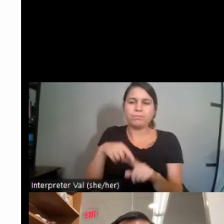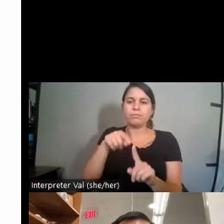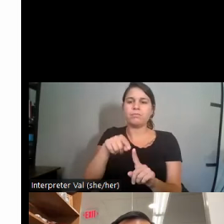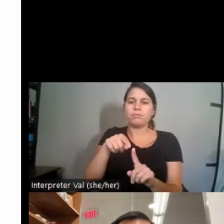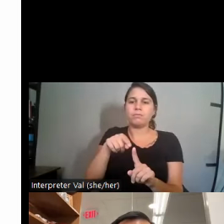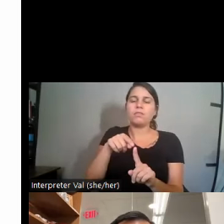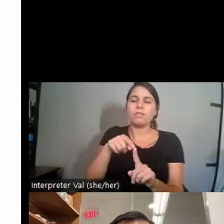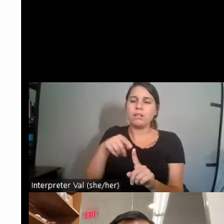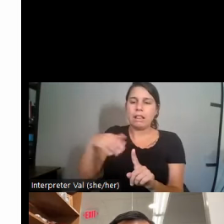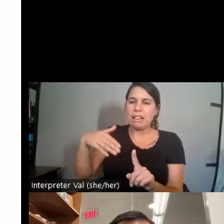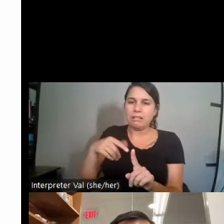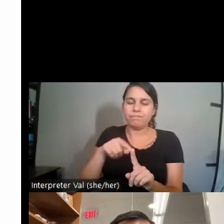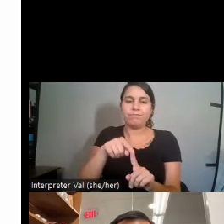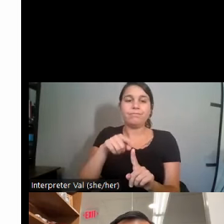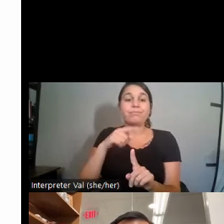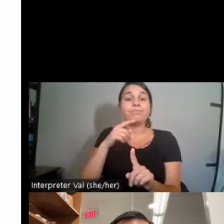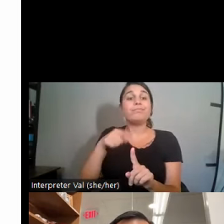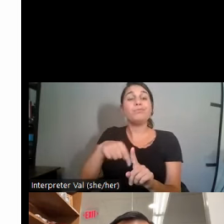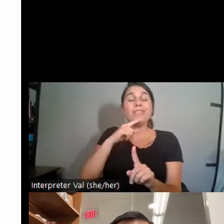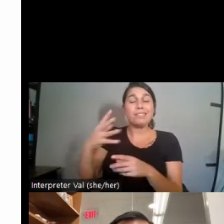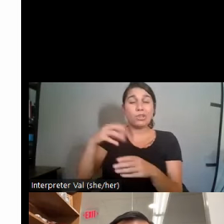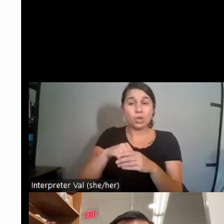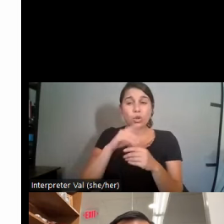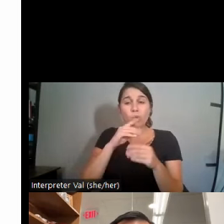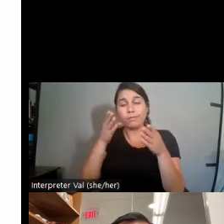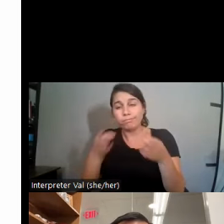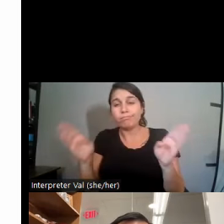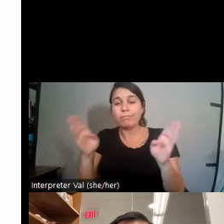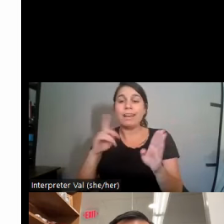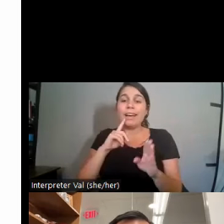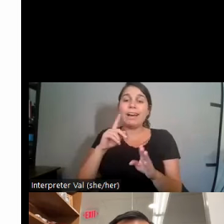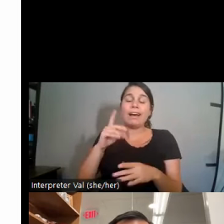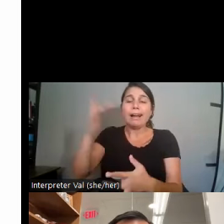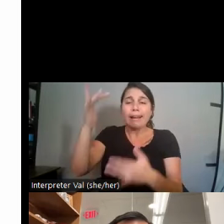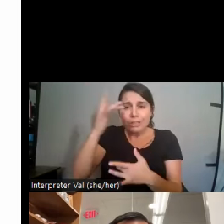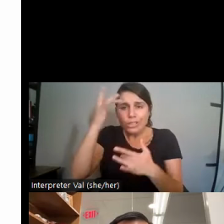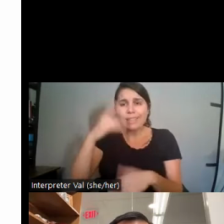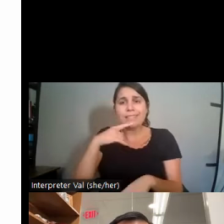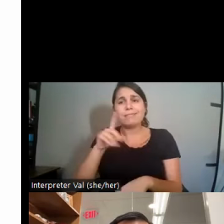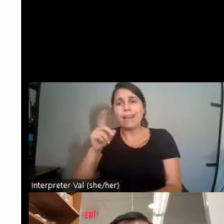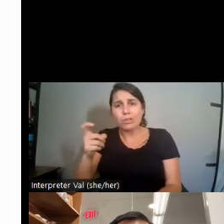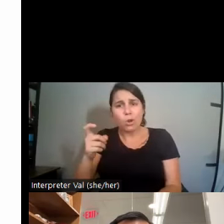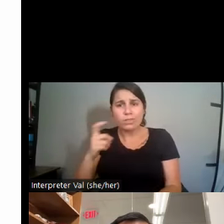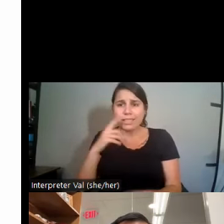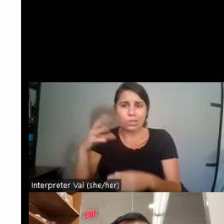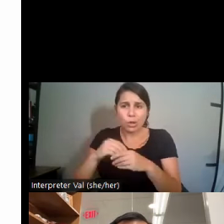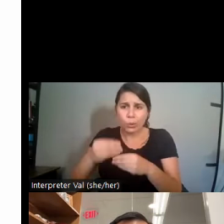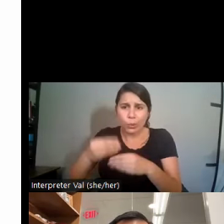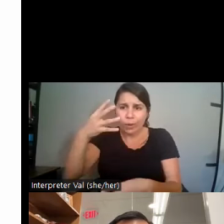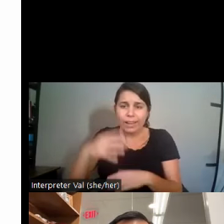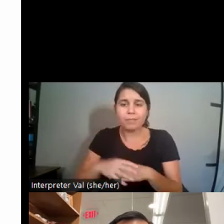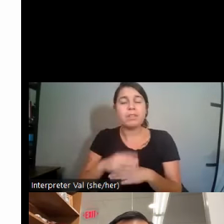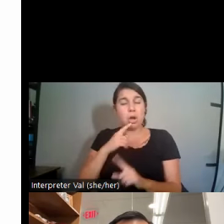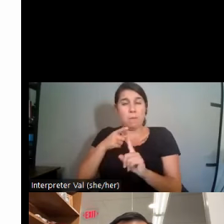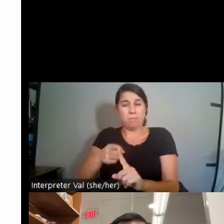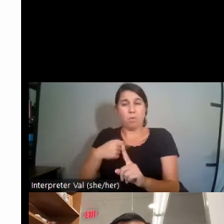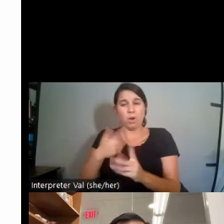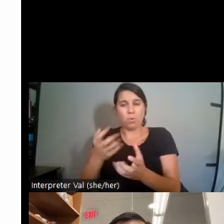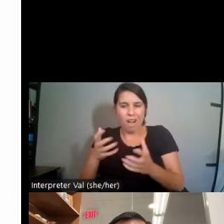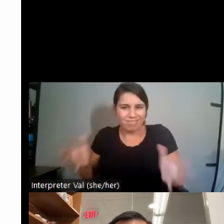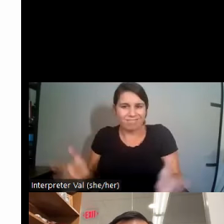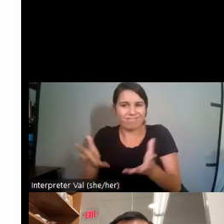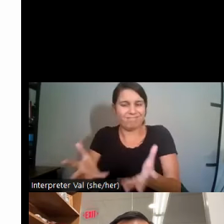very wide range of conditions and diagnoses related to increased service need and use, and